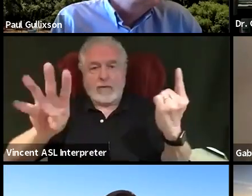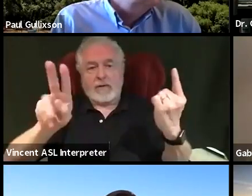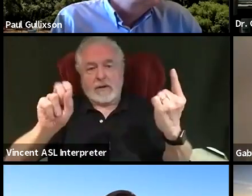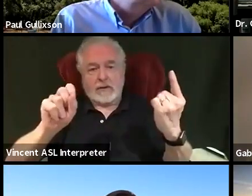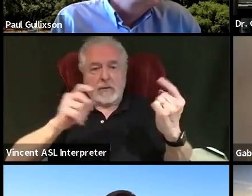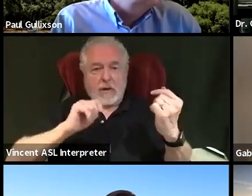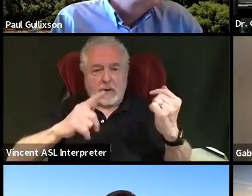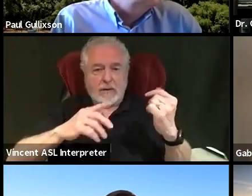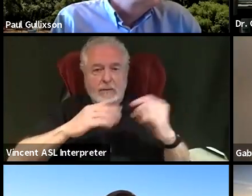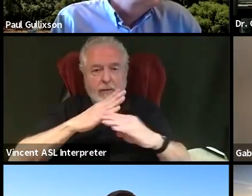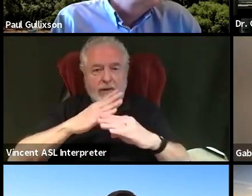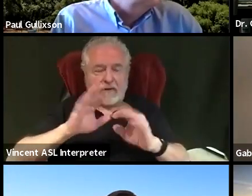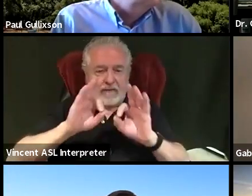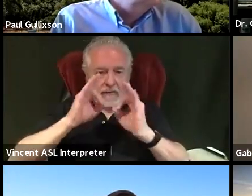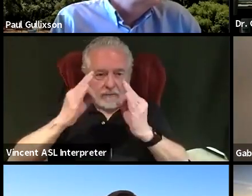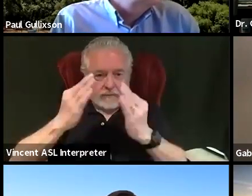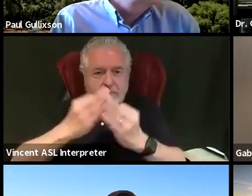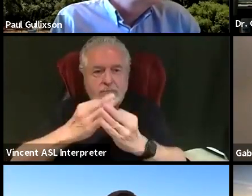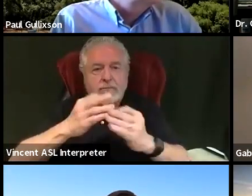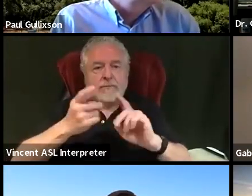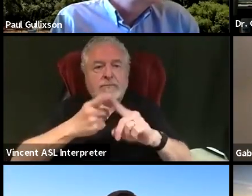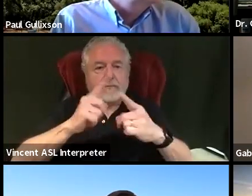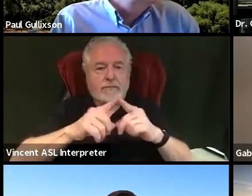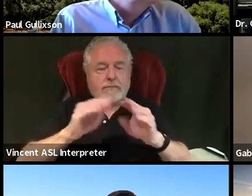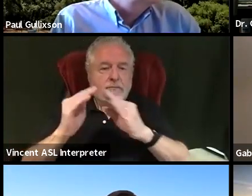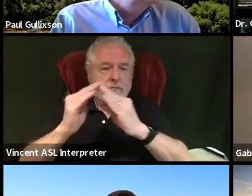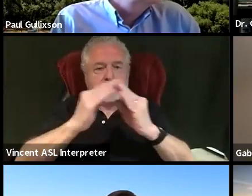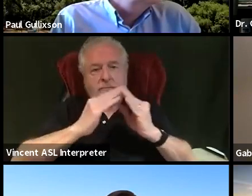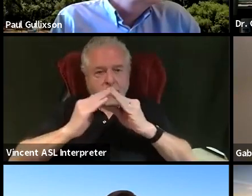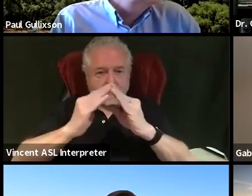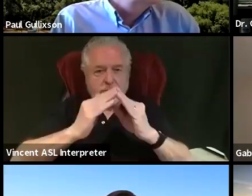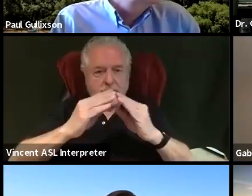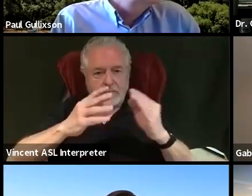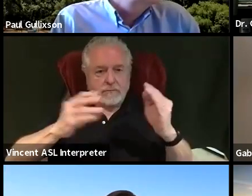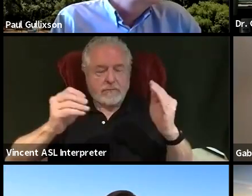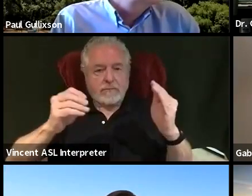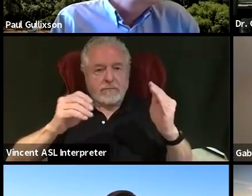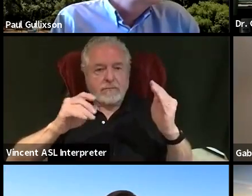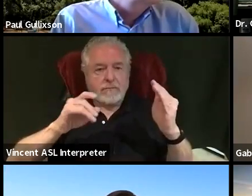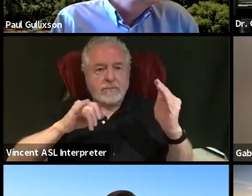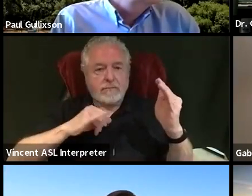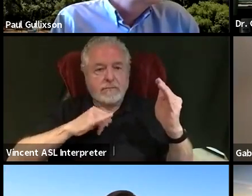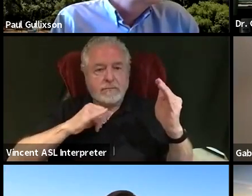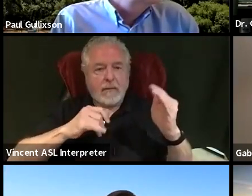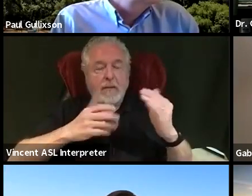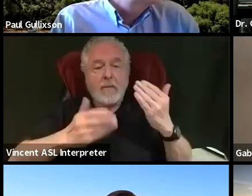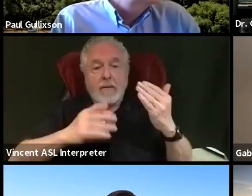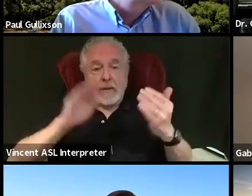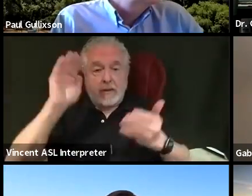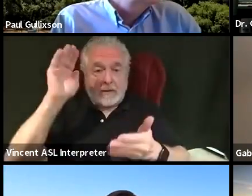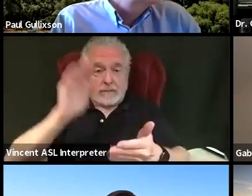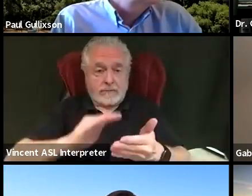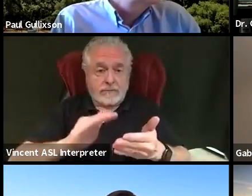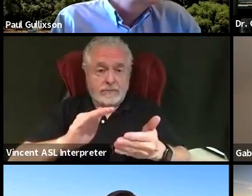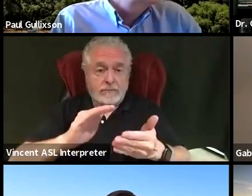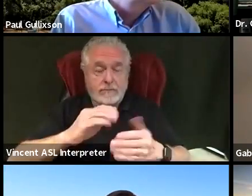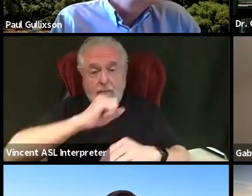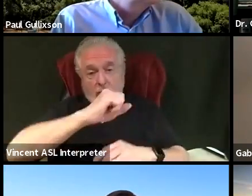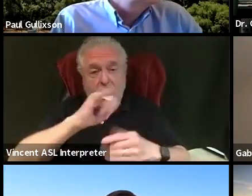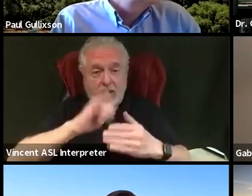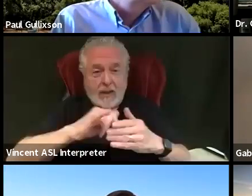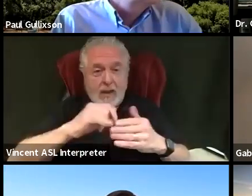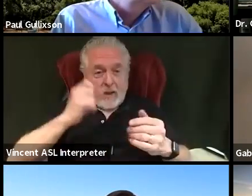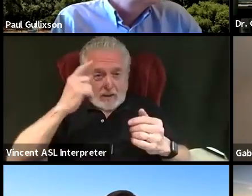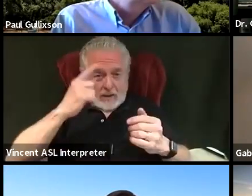we're really protecting our family, our friends, our community. And, so I'm probably less opposed to that.